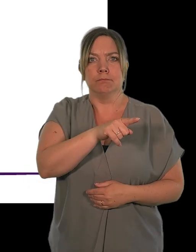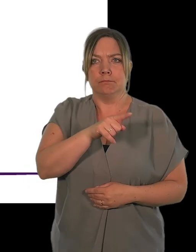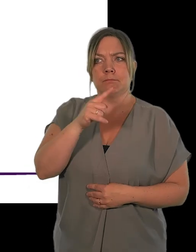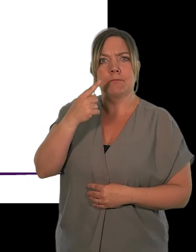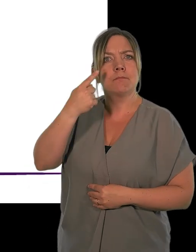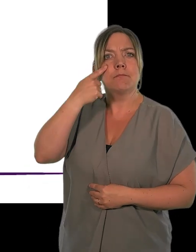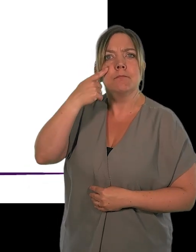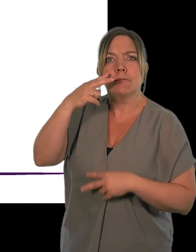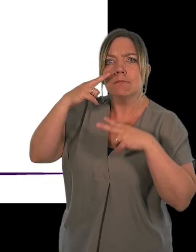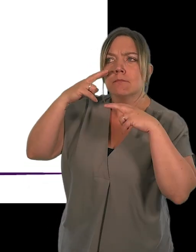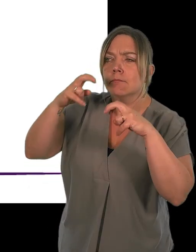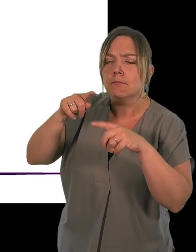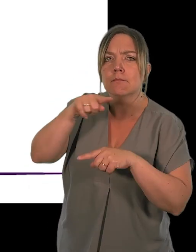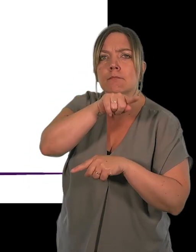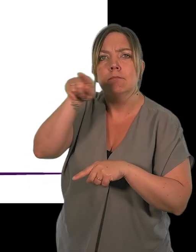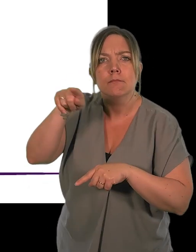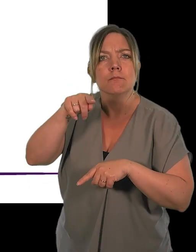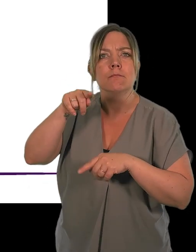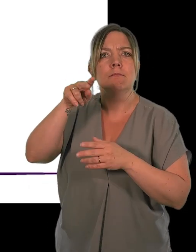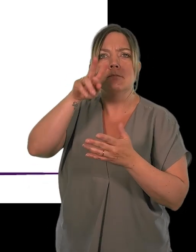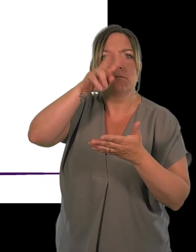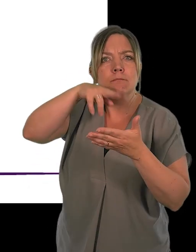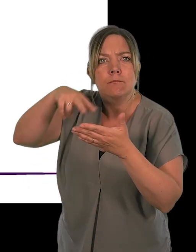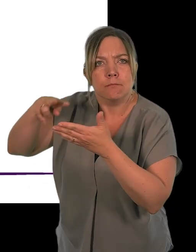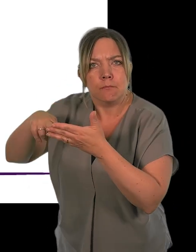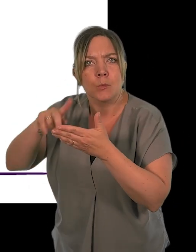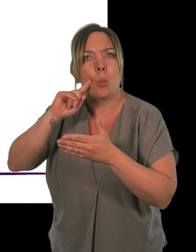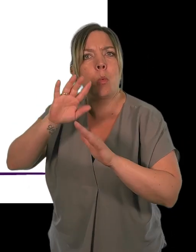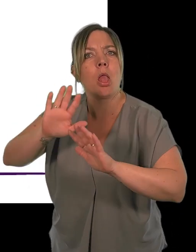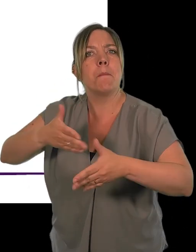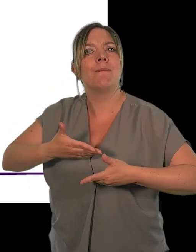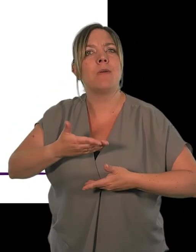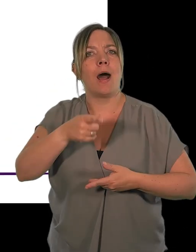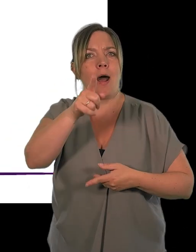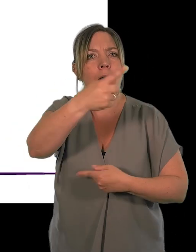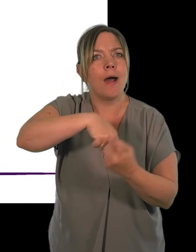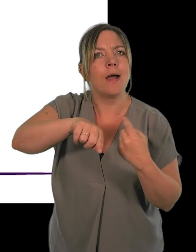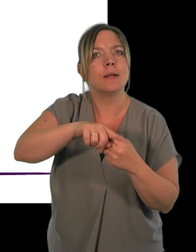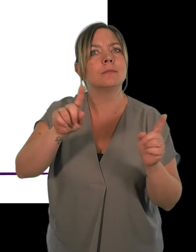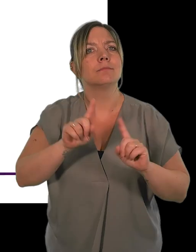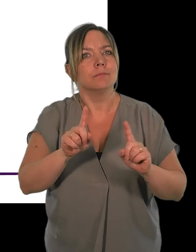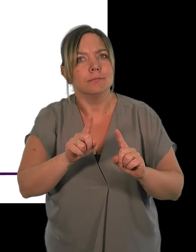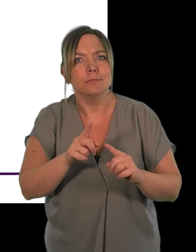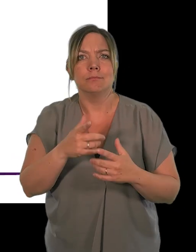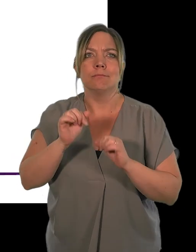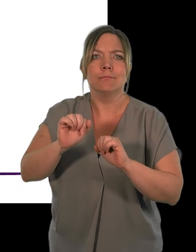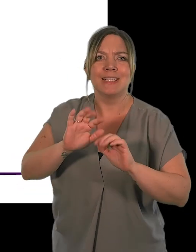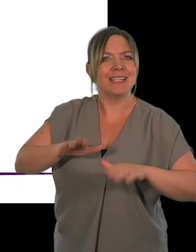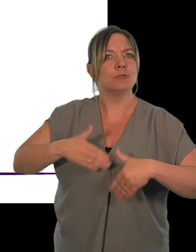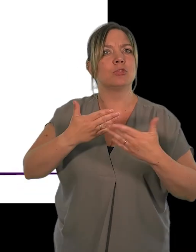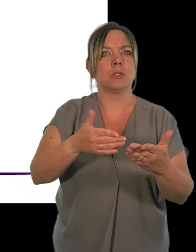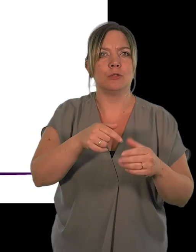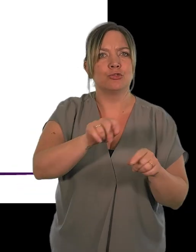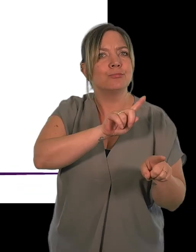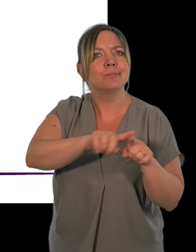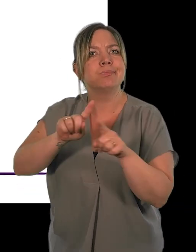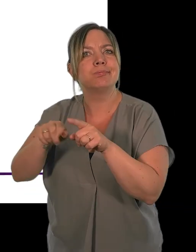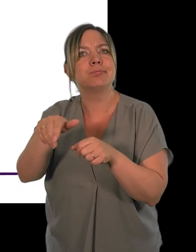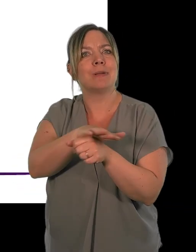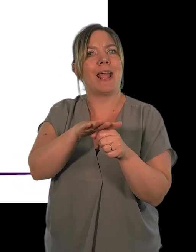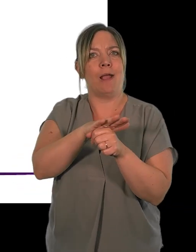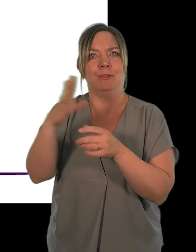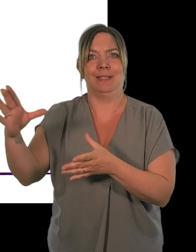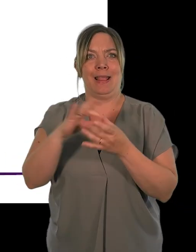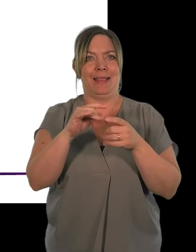introduction on the areas that are applicable to this unit of assessment. So I would strongly recommend that you start